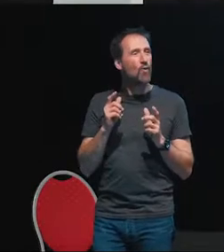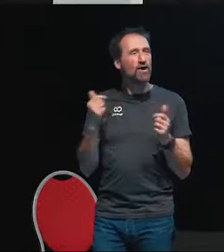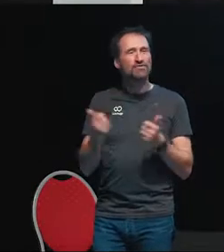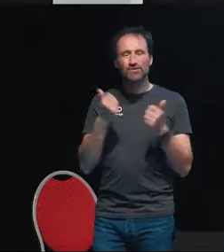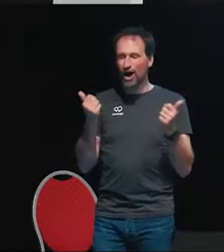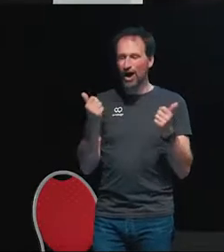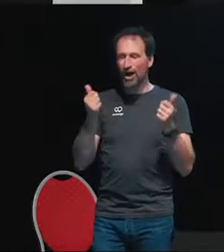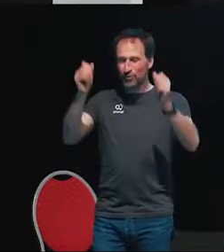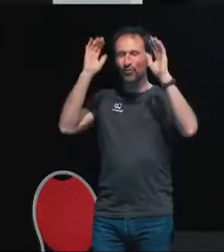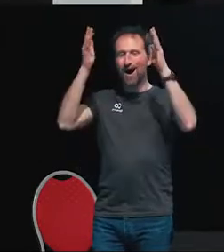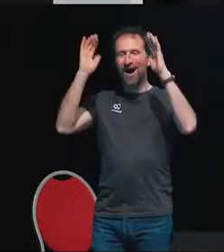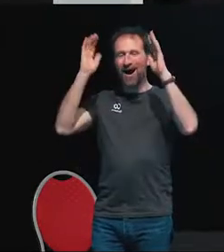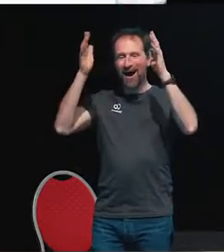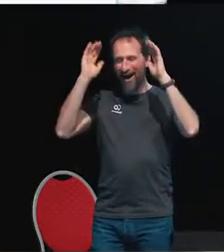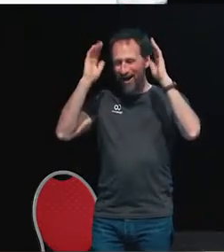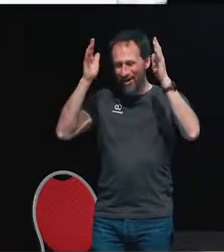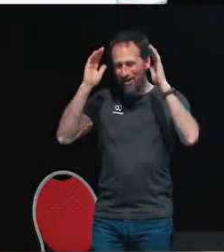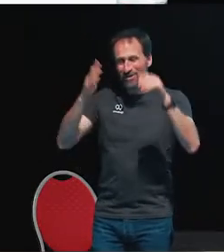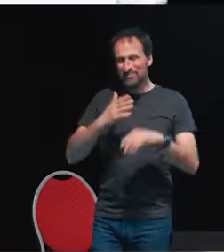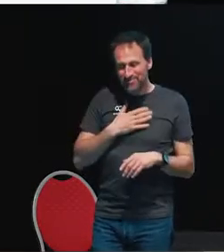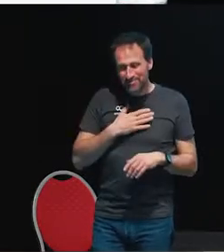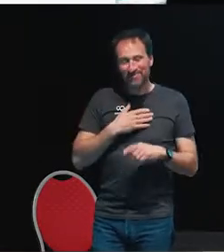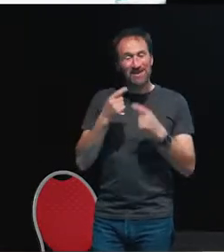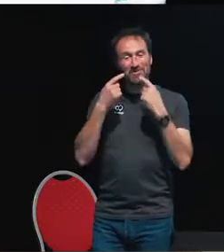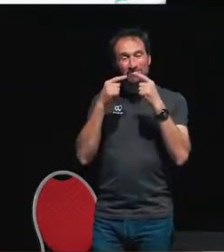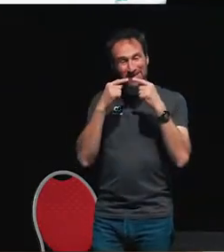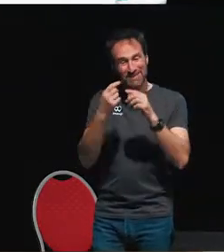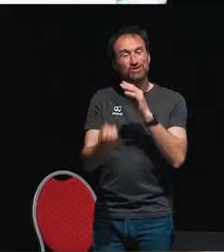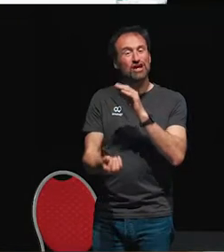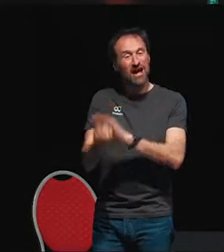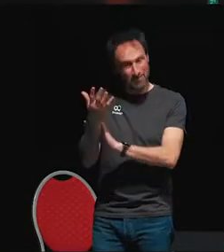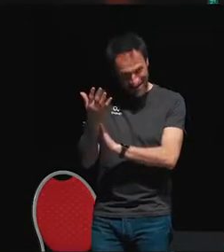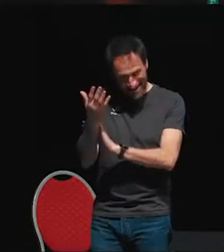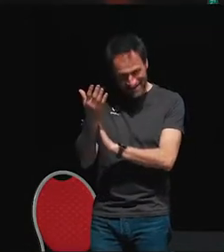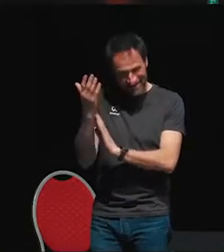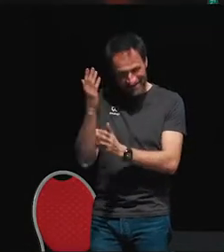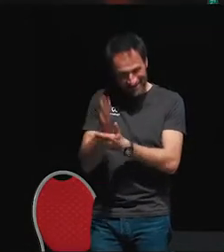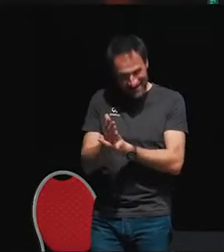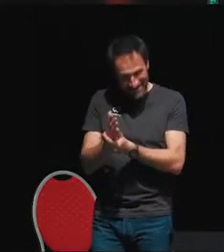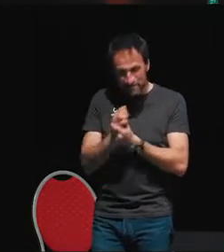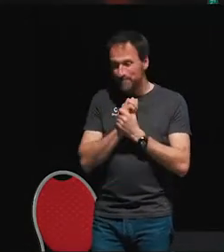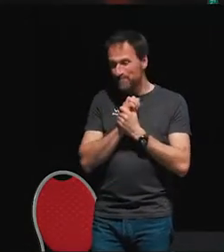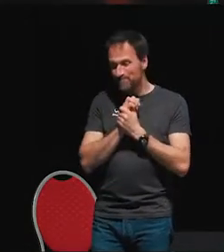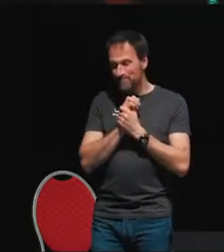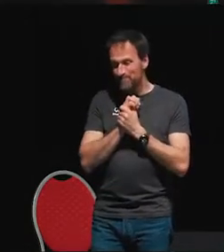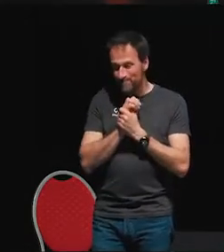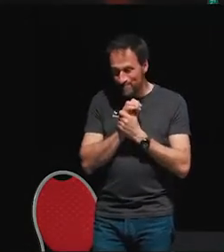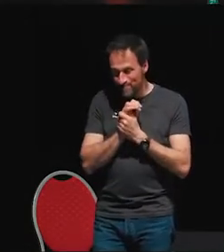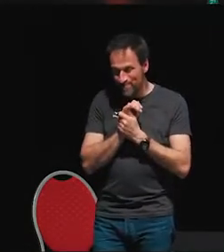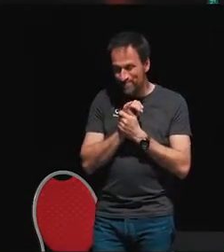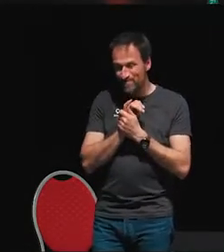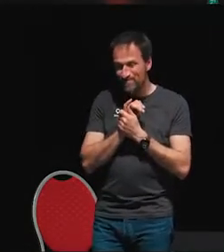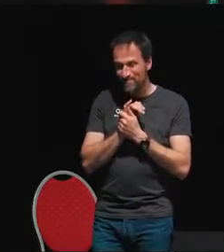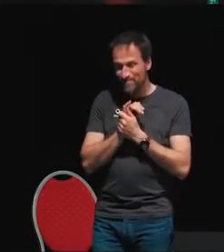fabulous okay so our message has updated okay and if I run